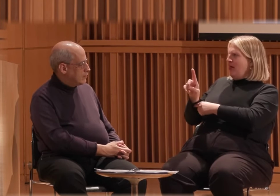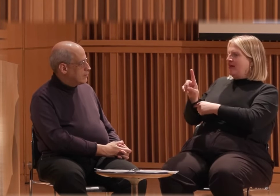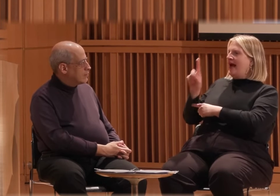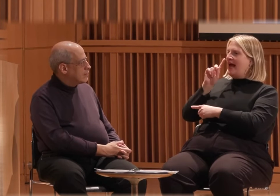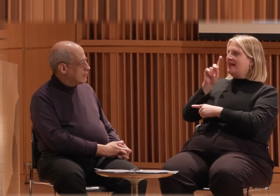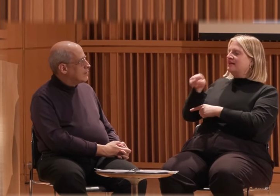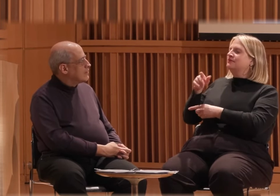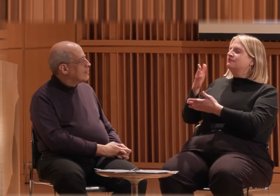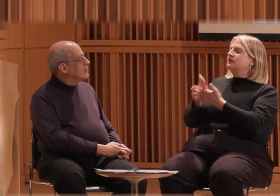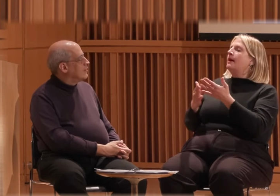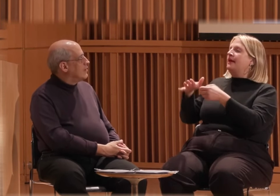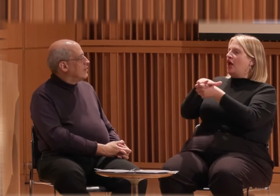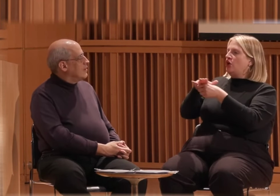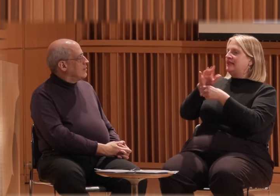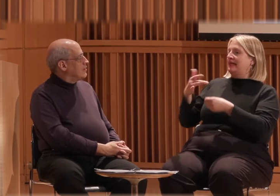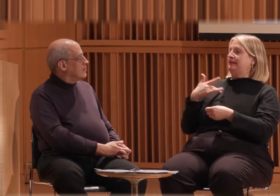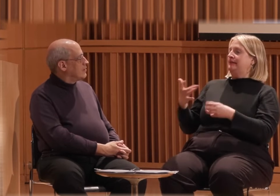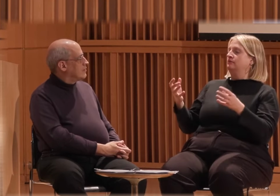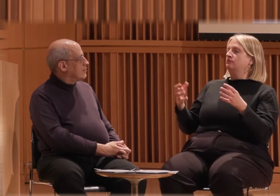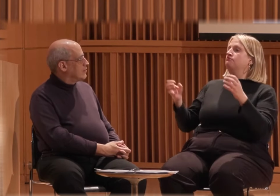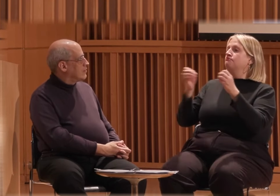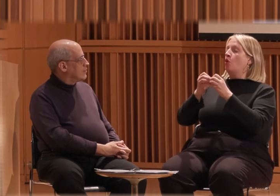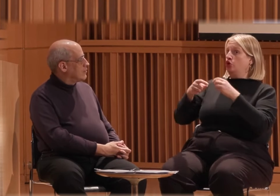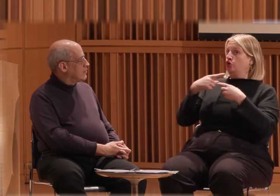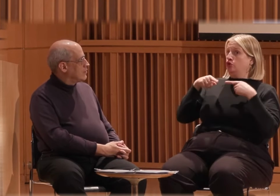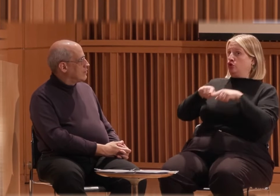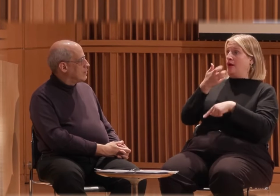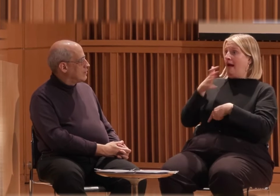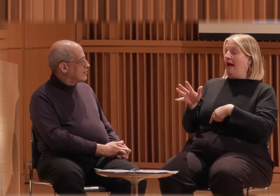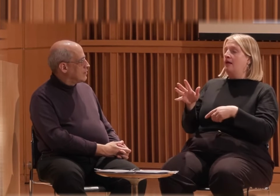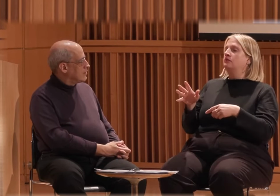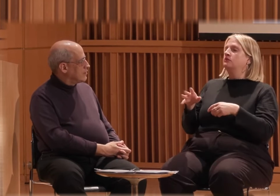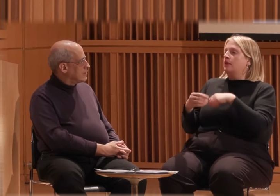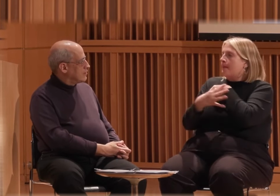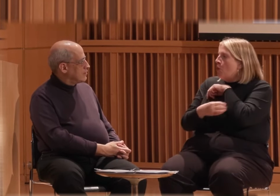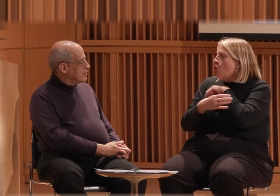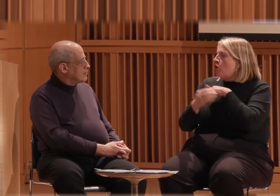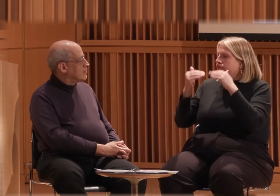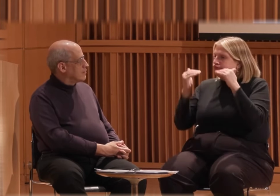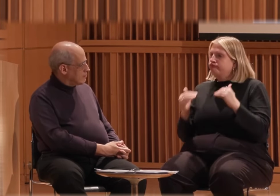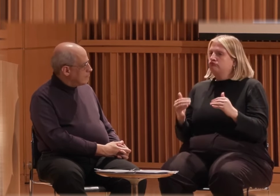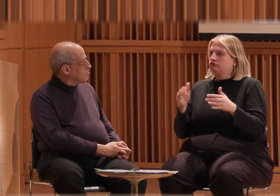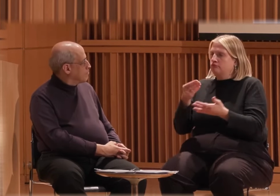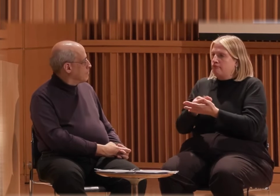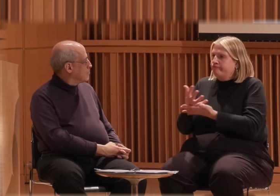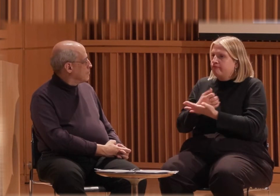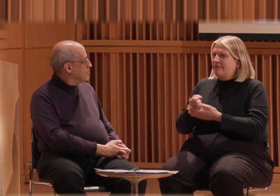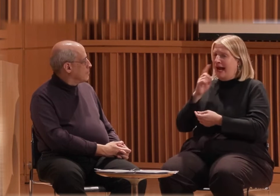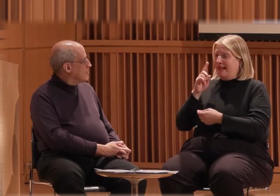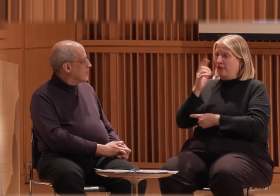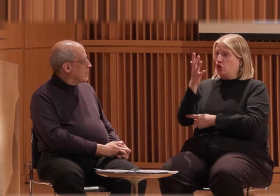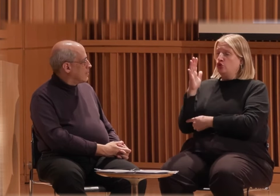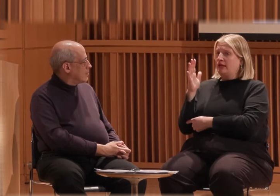to be lower income during heat waves, partly because of fewer trees, tend to be, I think, 30